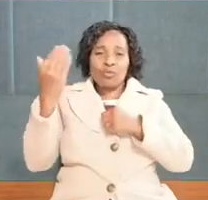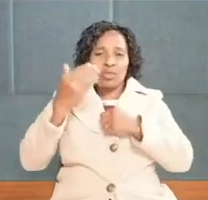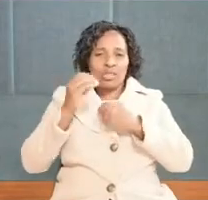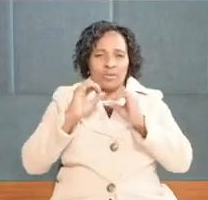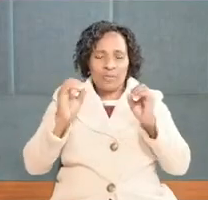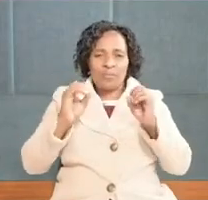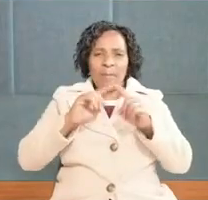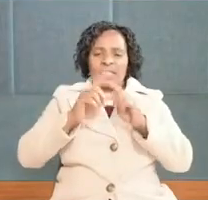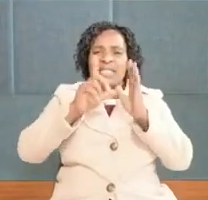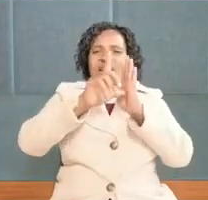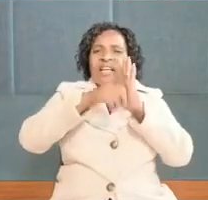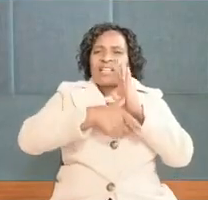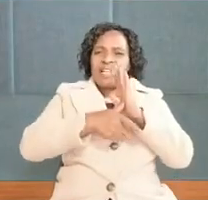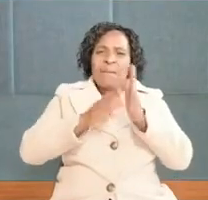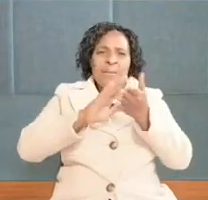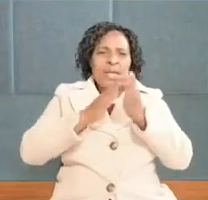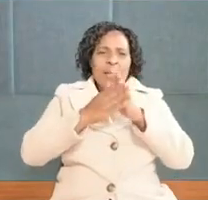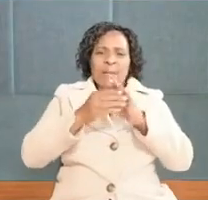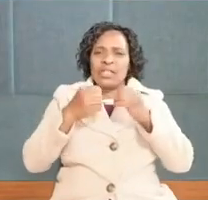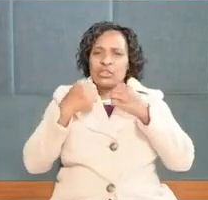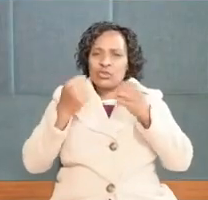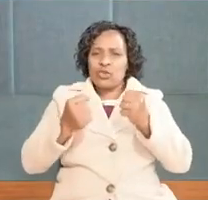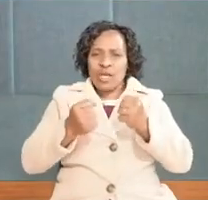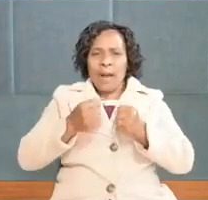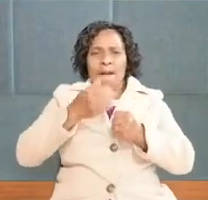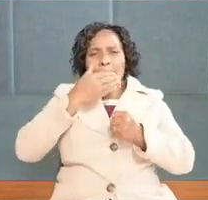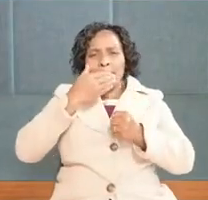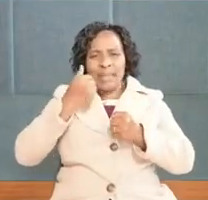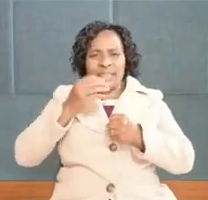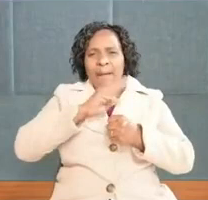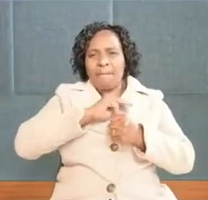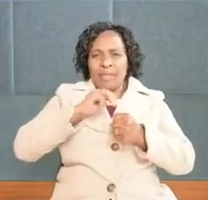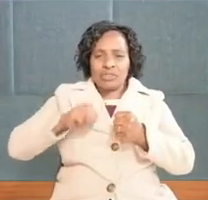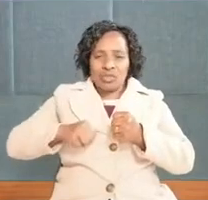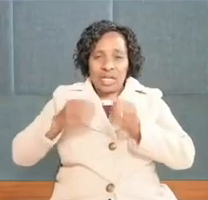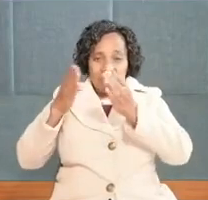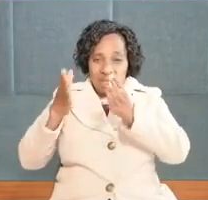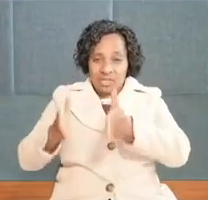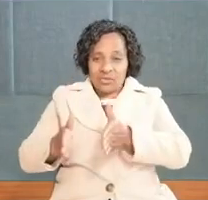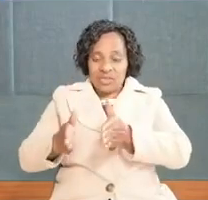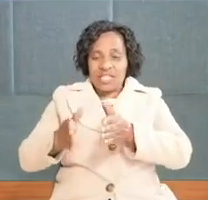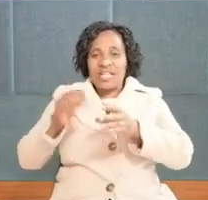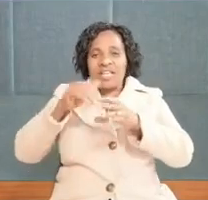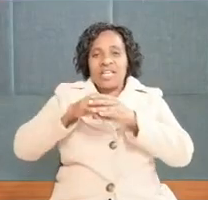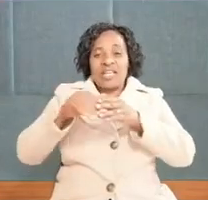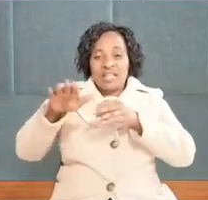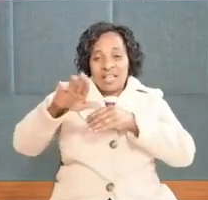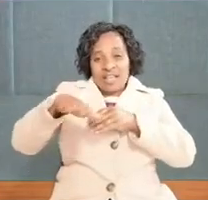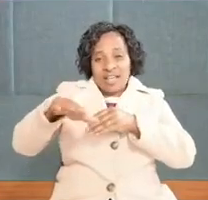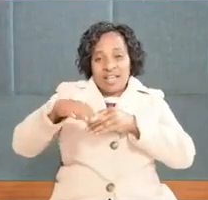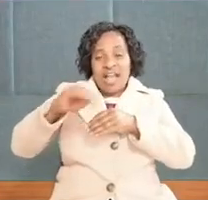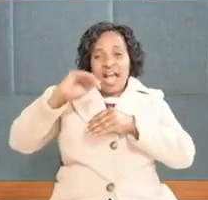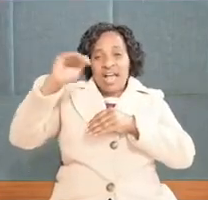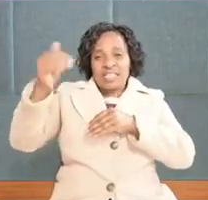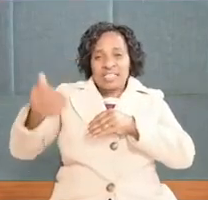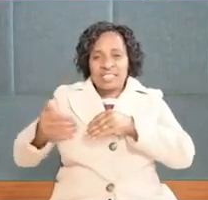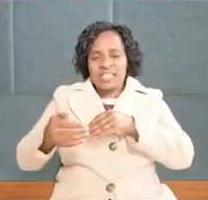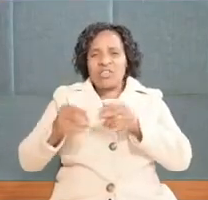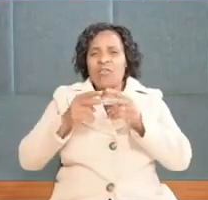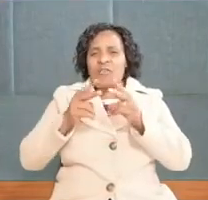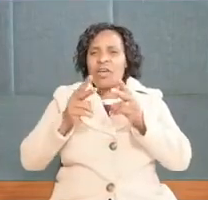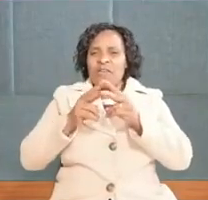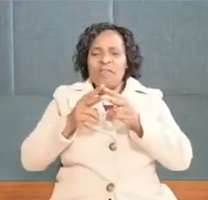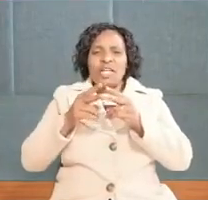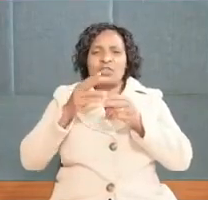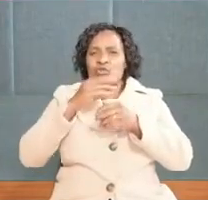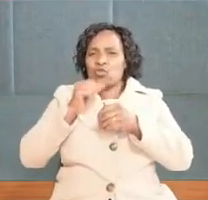later he became a stronger and even better missionary. And at Antioch, a city of many Jews,